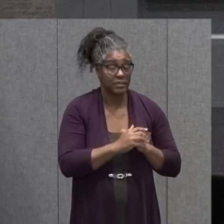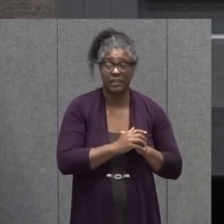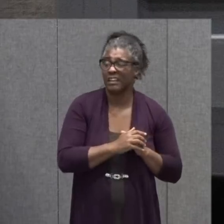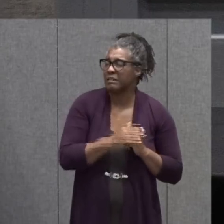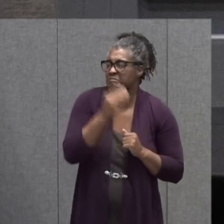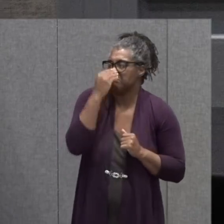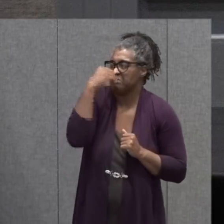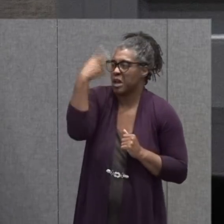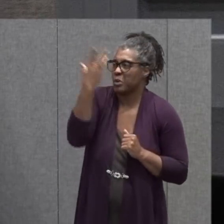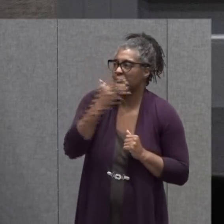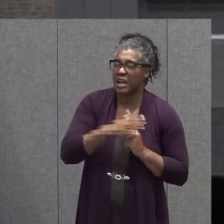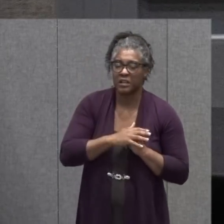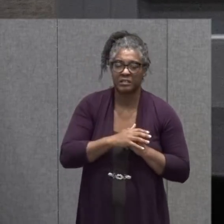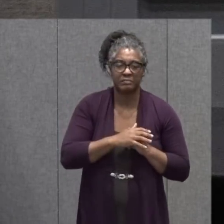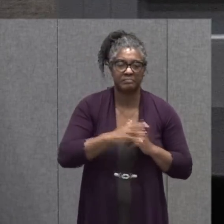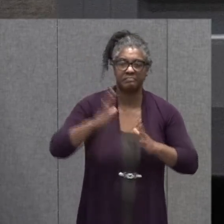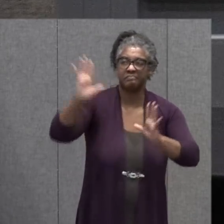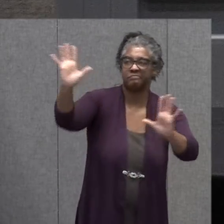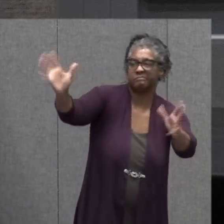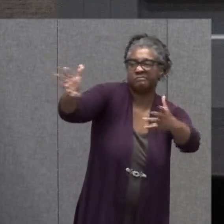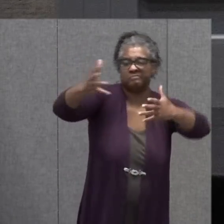straw for his new house.